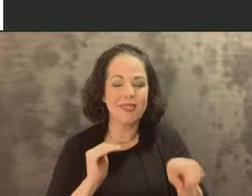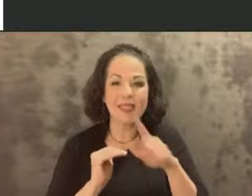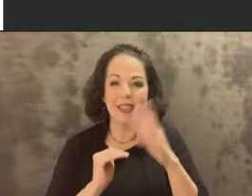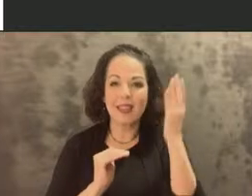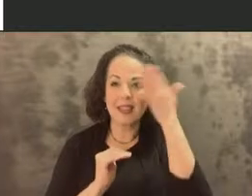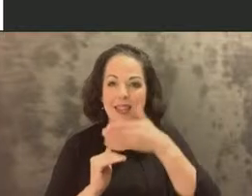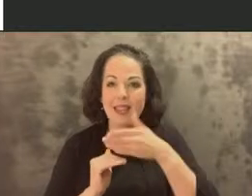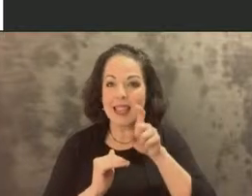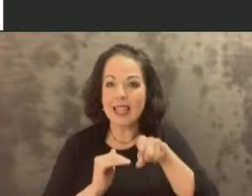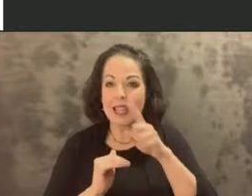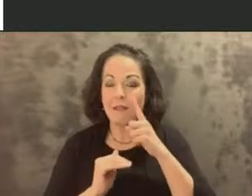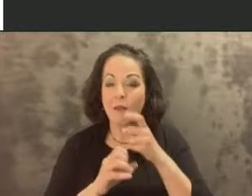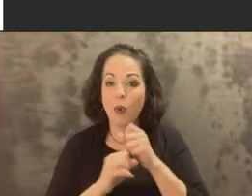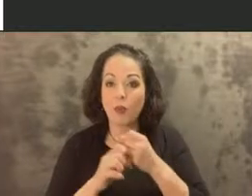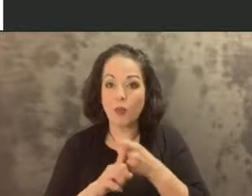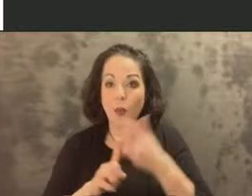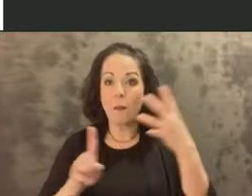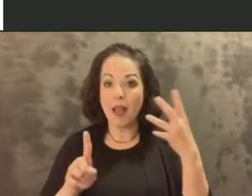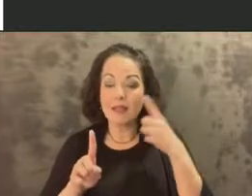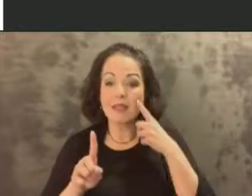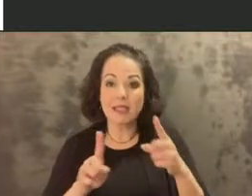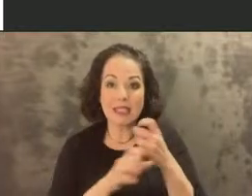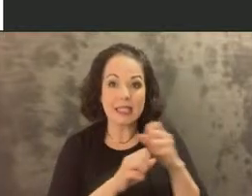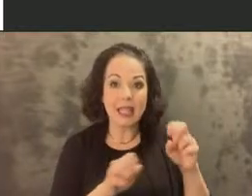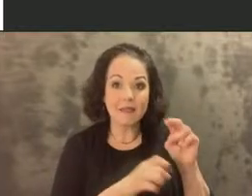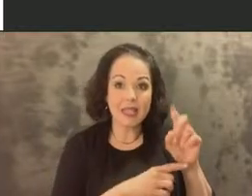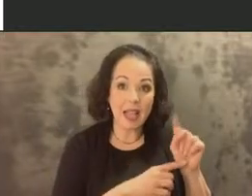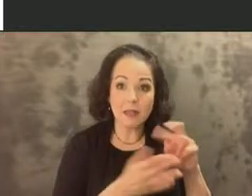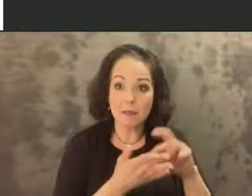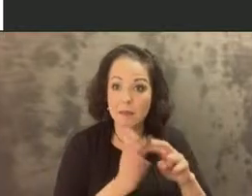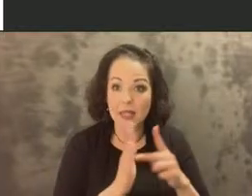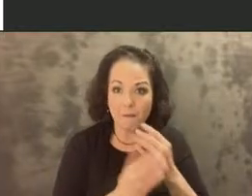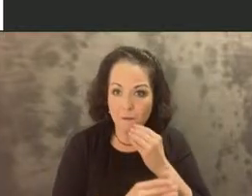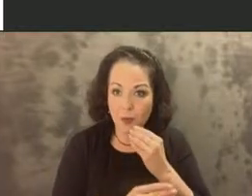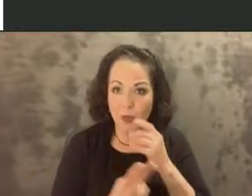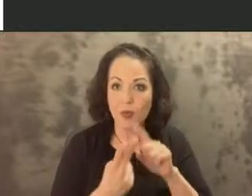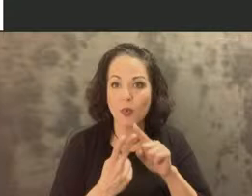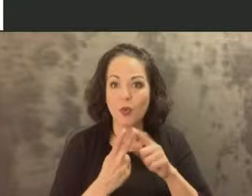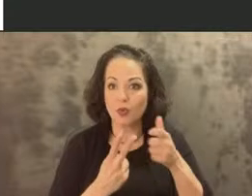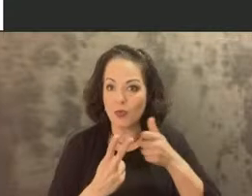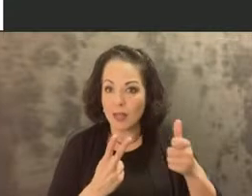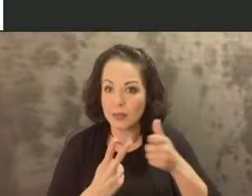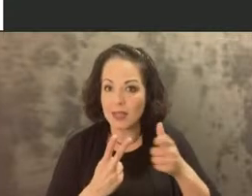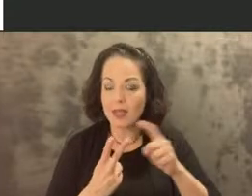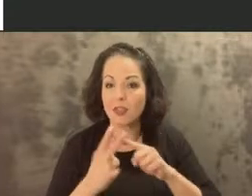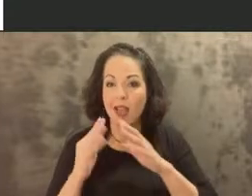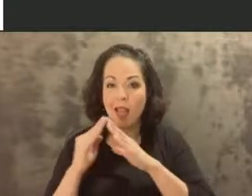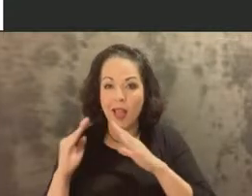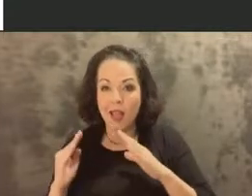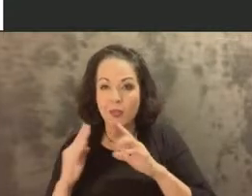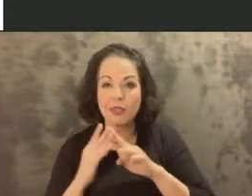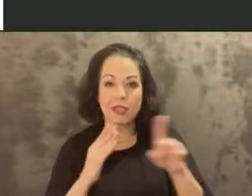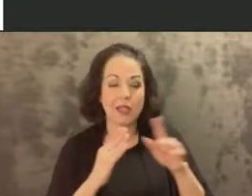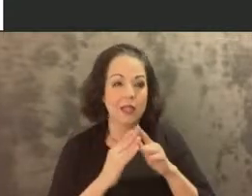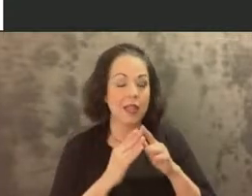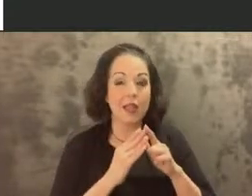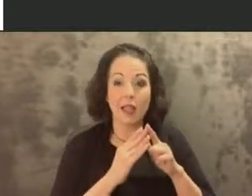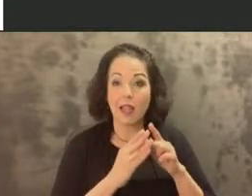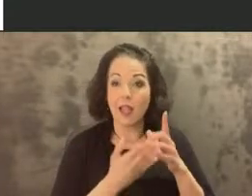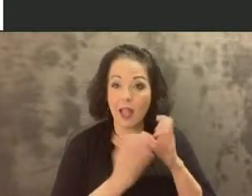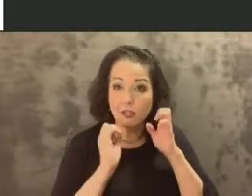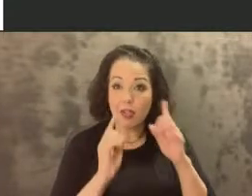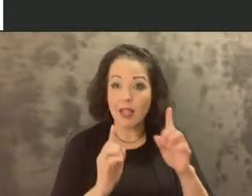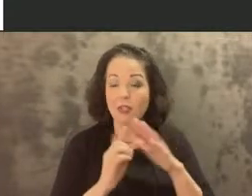robust safety nets, right? That's ranging from food, transportation, housing, education, income